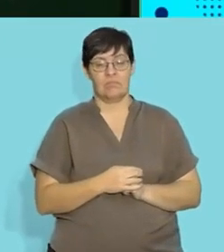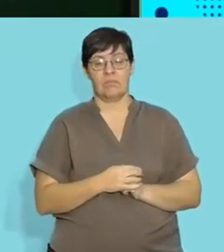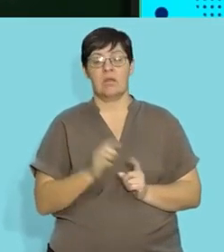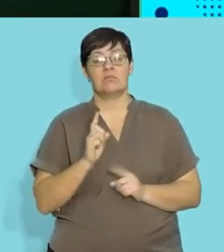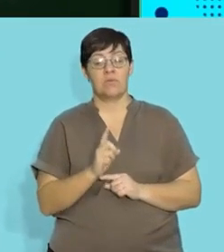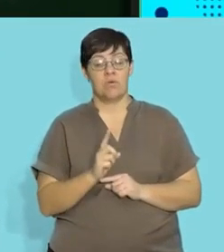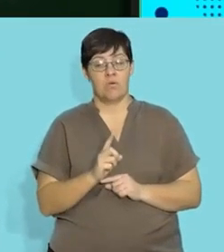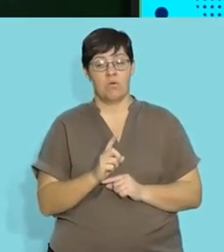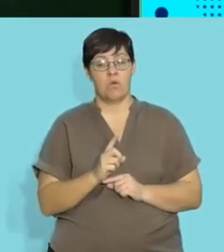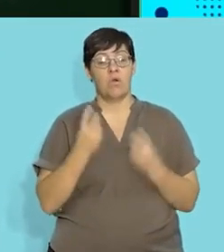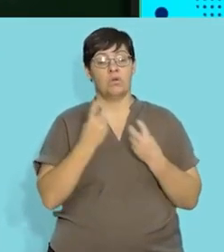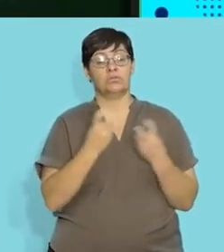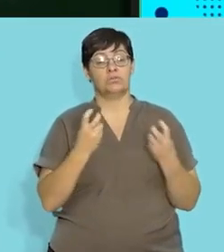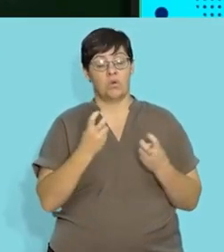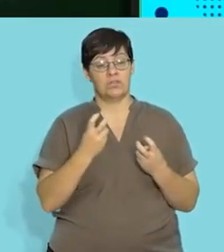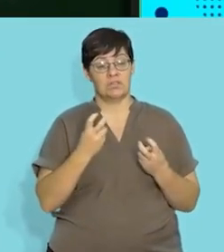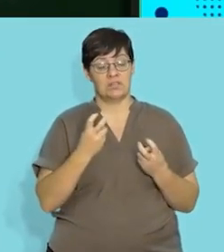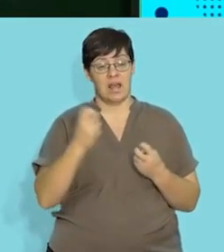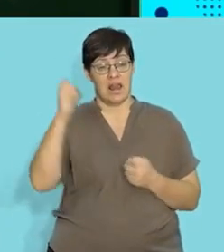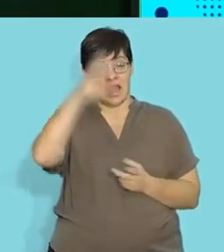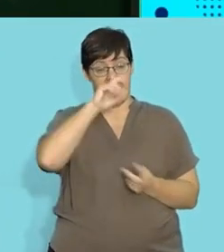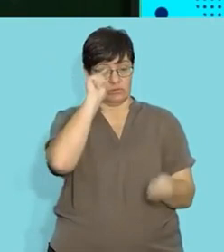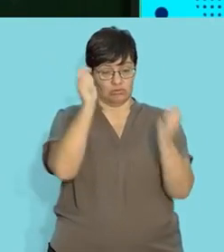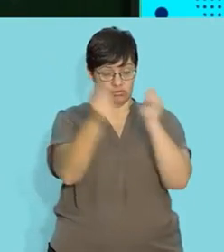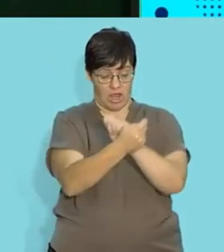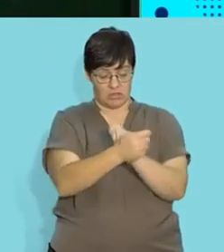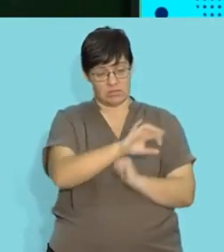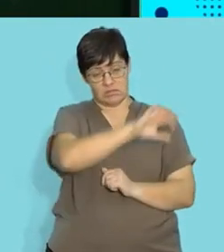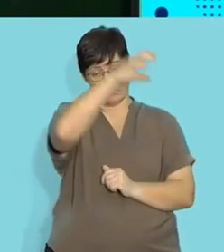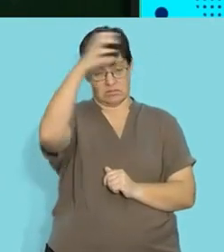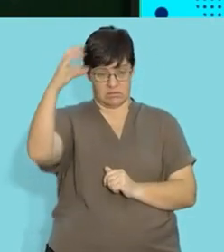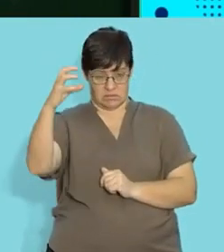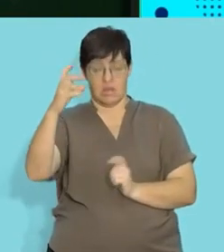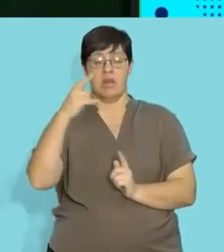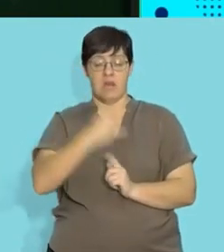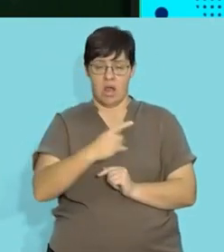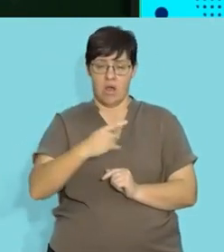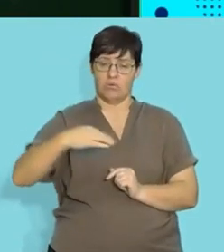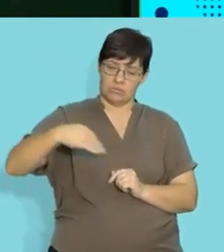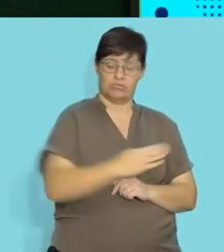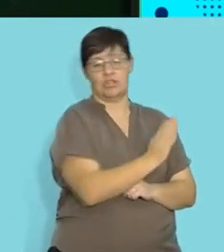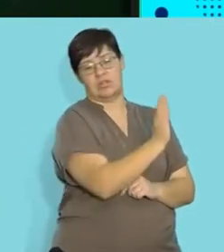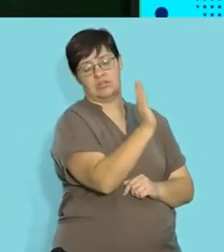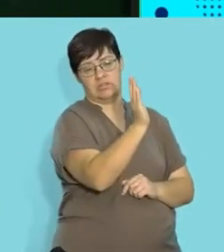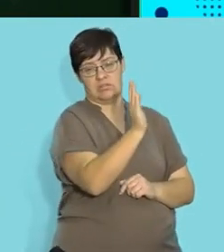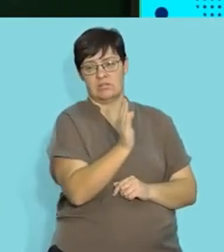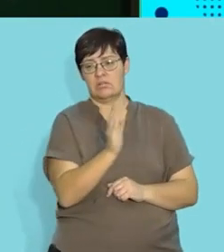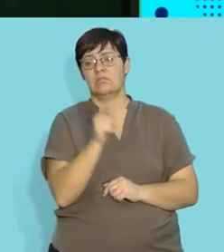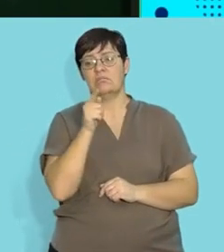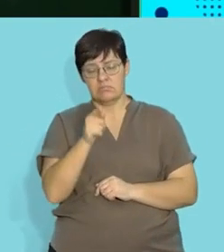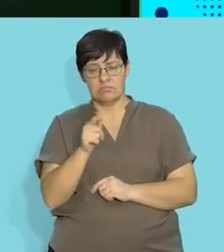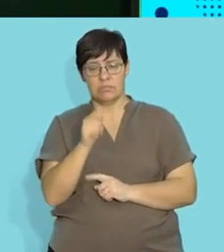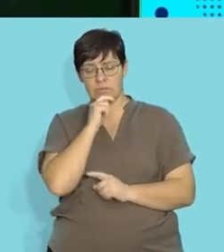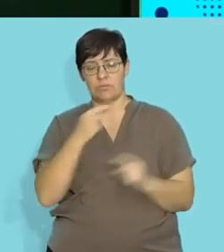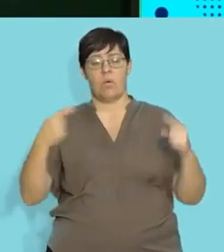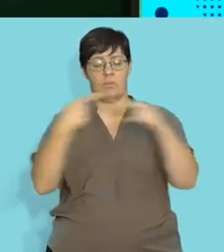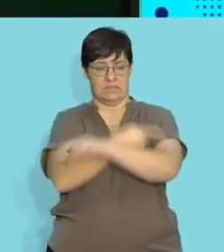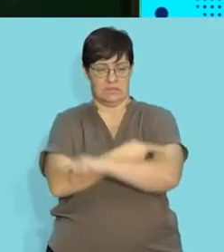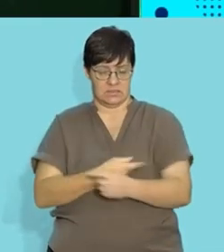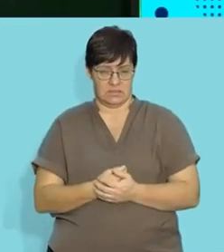when the source of light changed, you found that the stem now changed direction and the auxins moved in the opposite